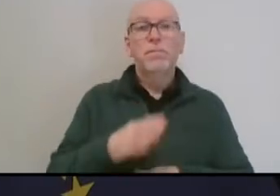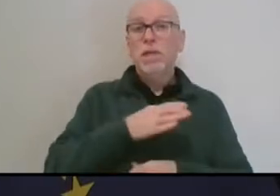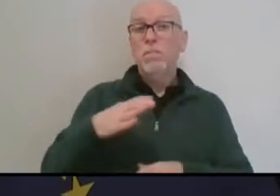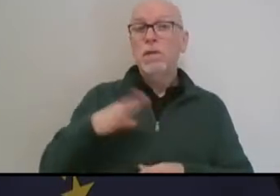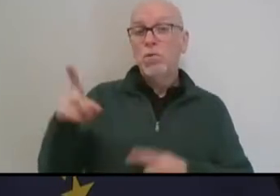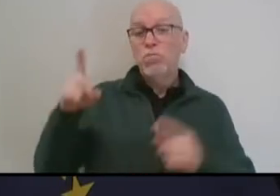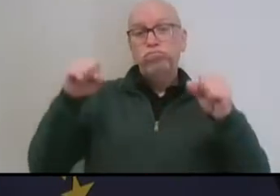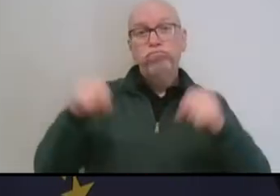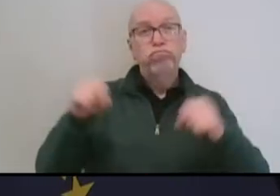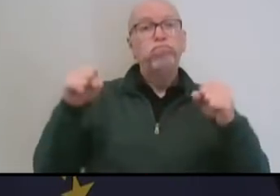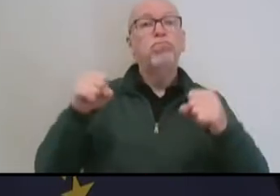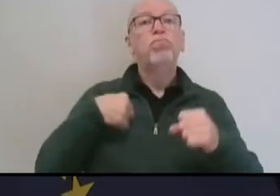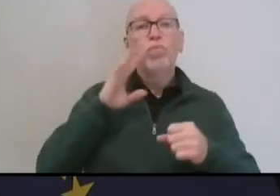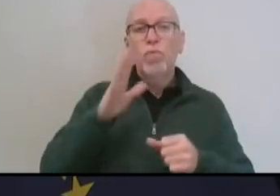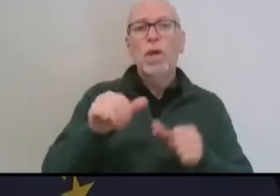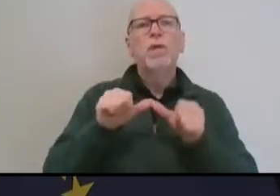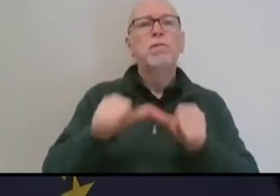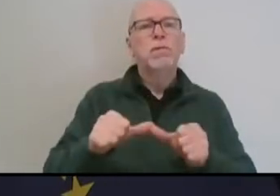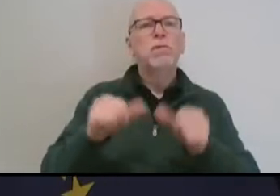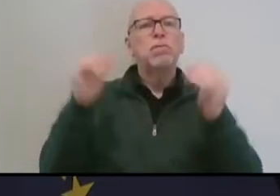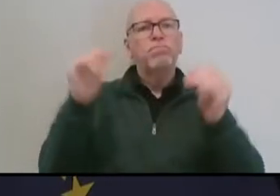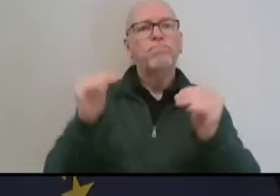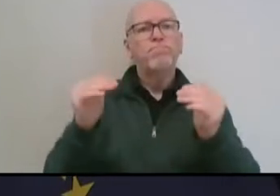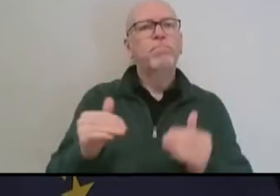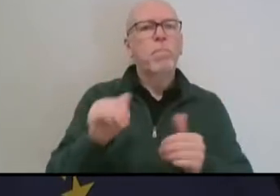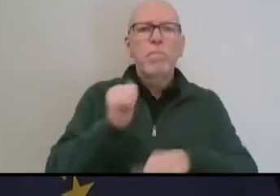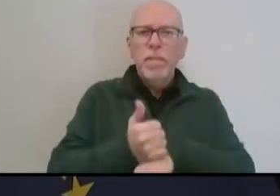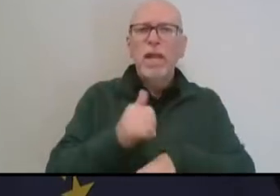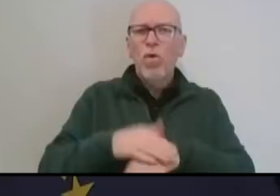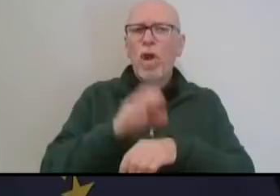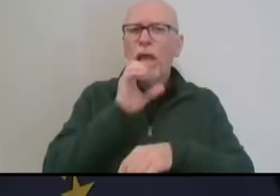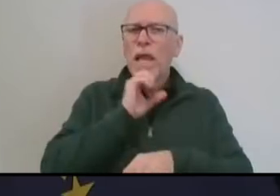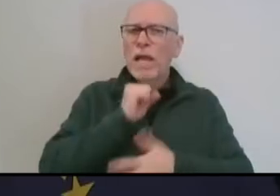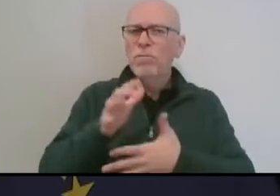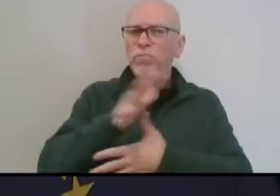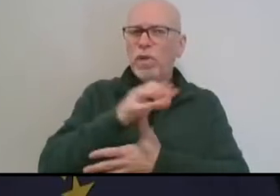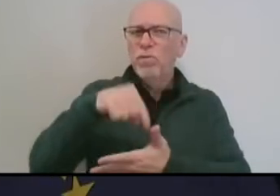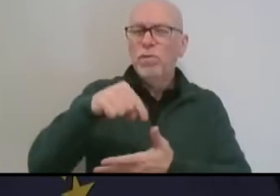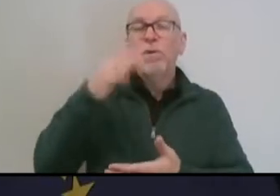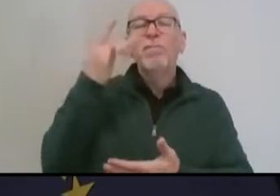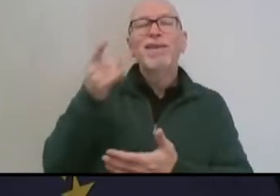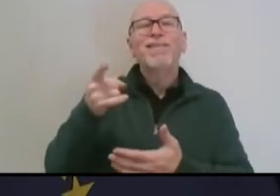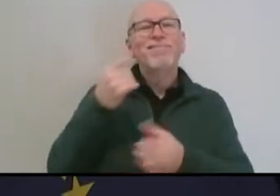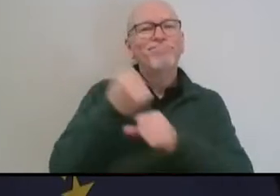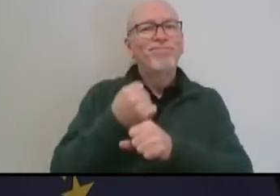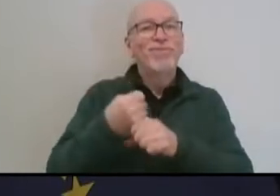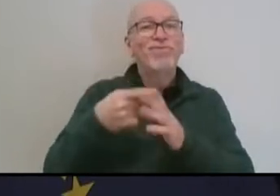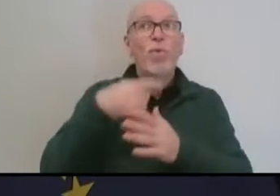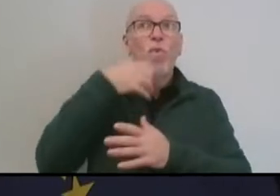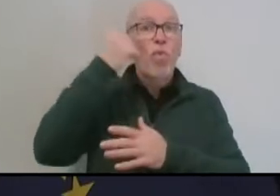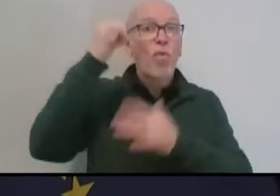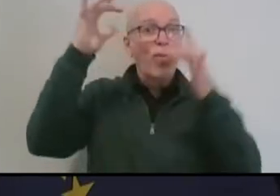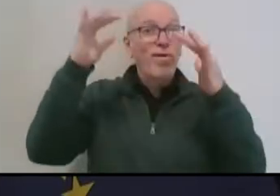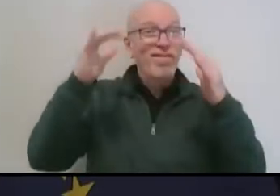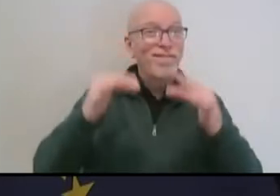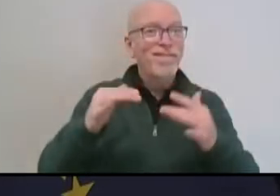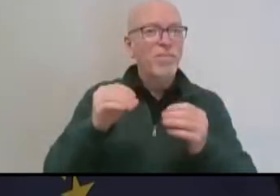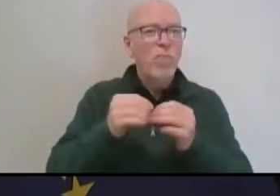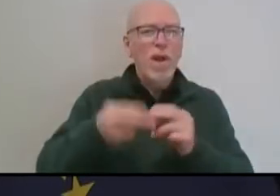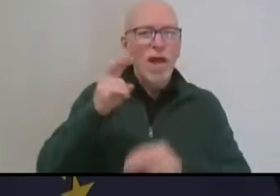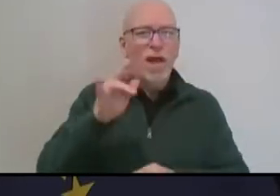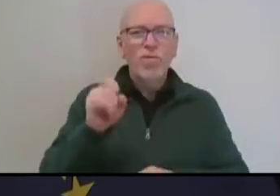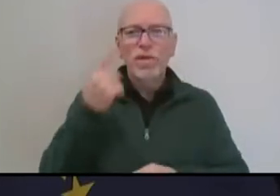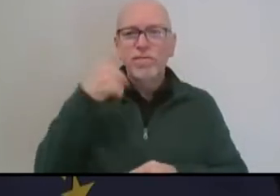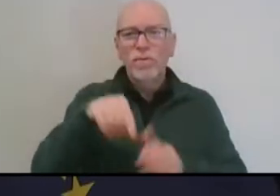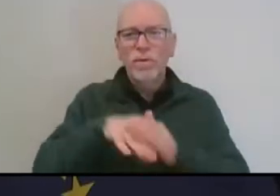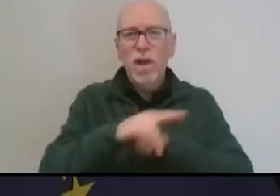to continue to open eligibility based primarily on age, because data show that the older you are, the greater your risks are of hospitalization